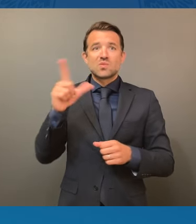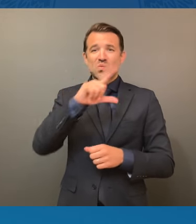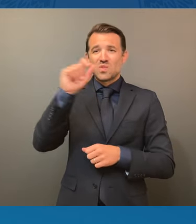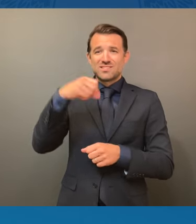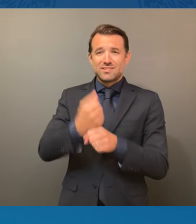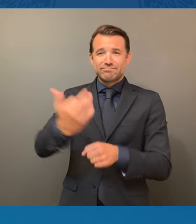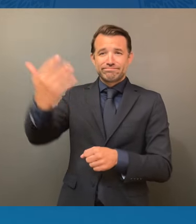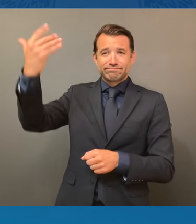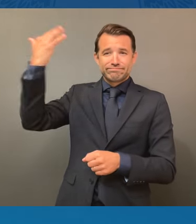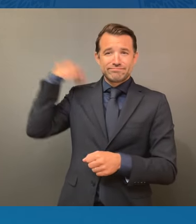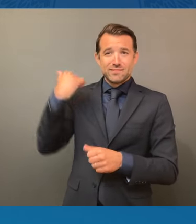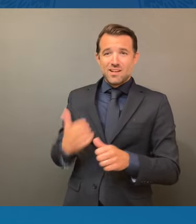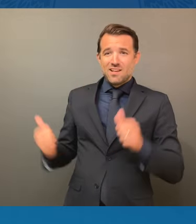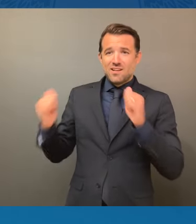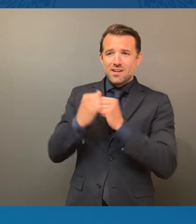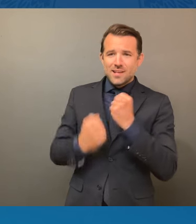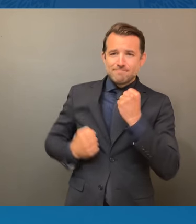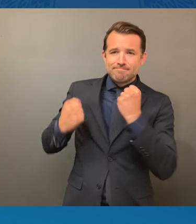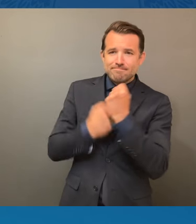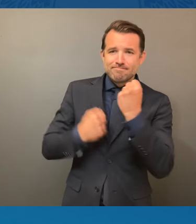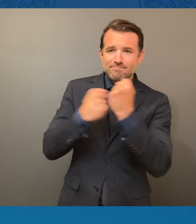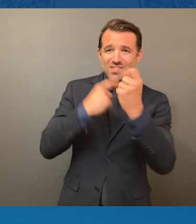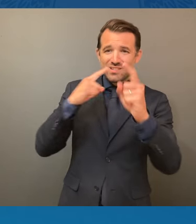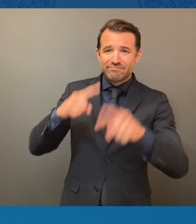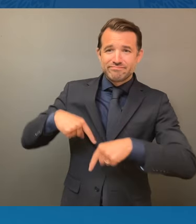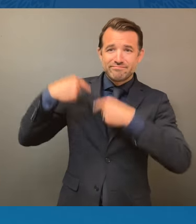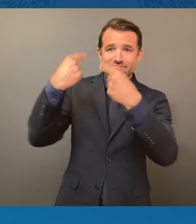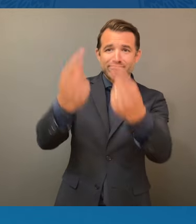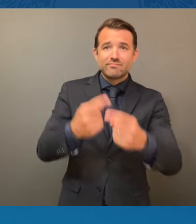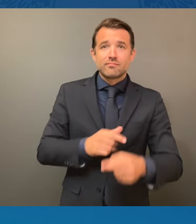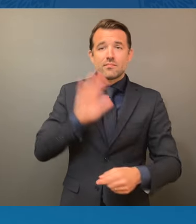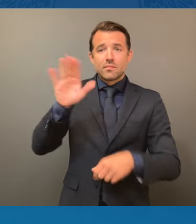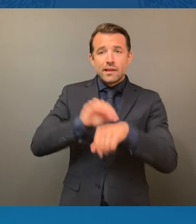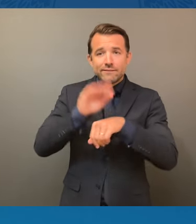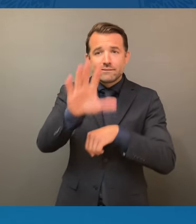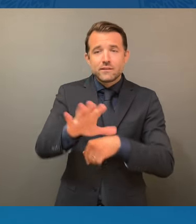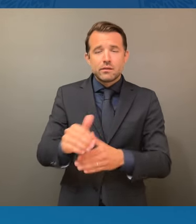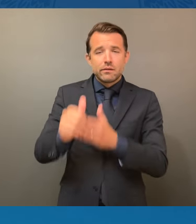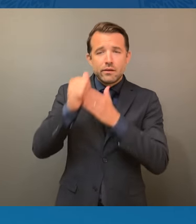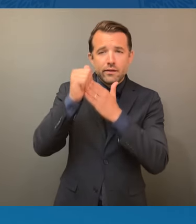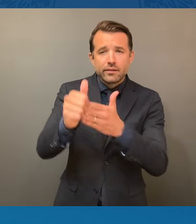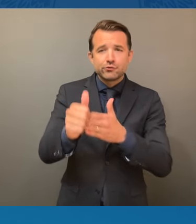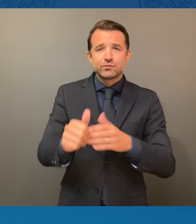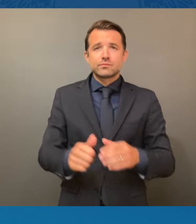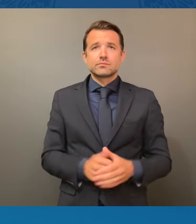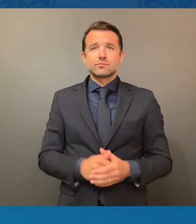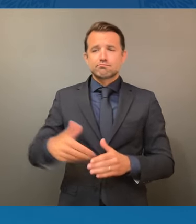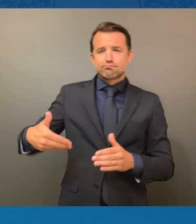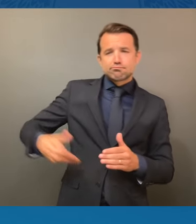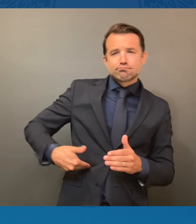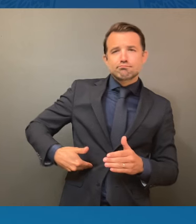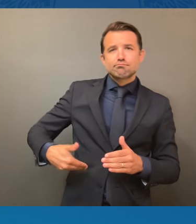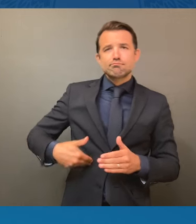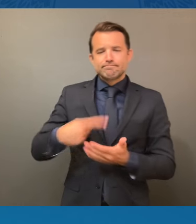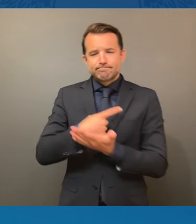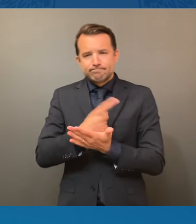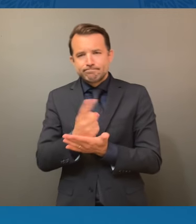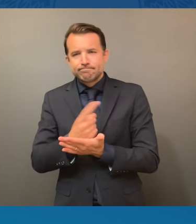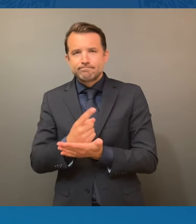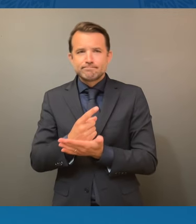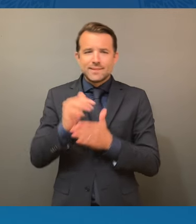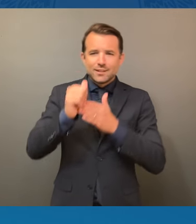been such a voice of leadership, moral leadership, and leadership in our nation. And so I want to